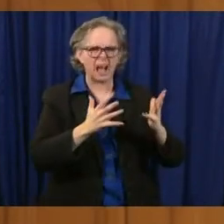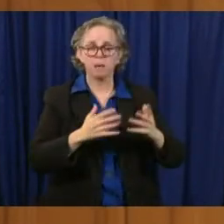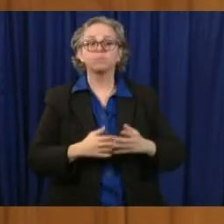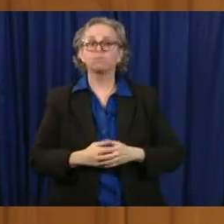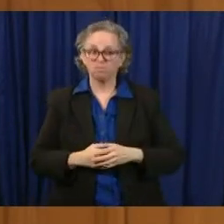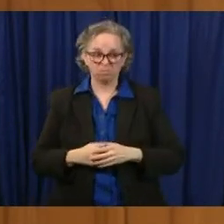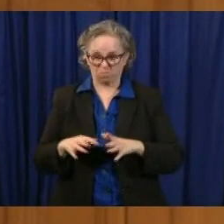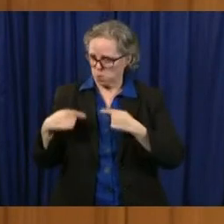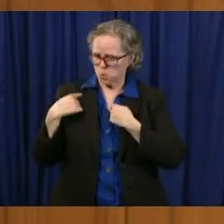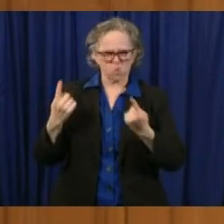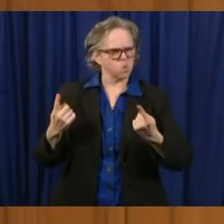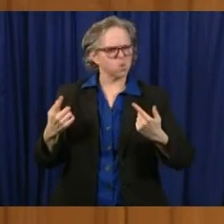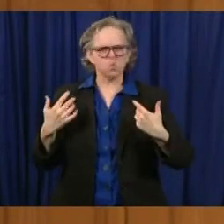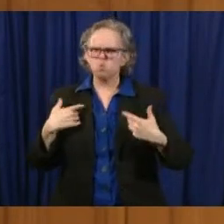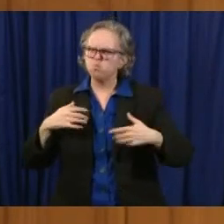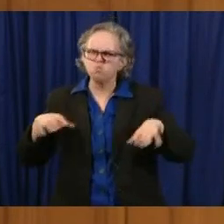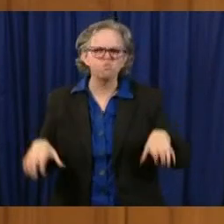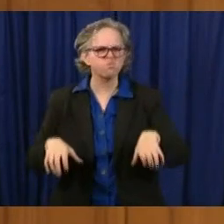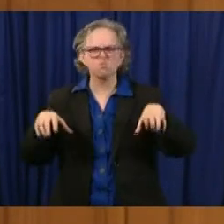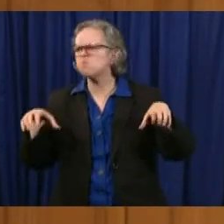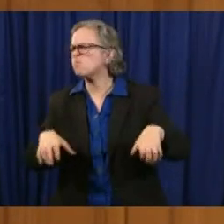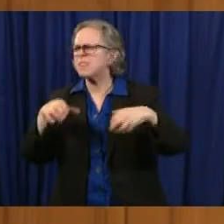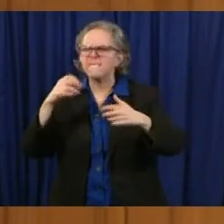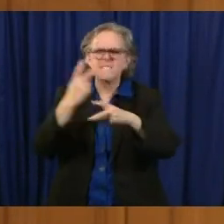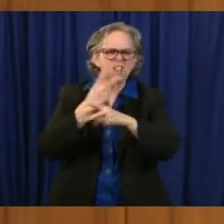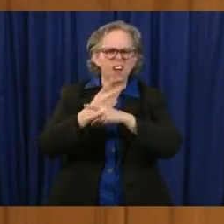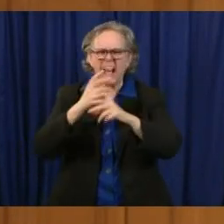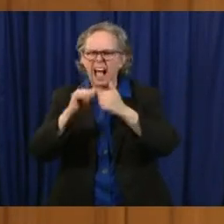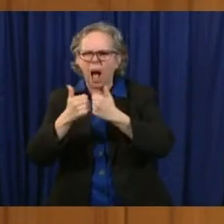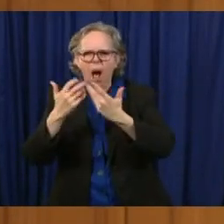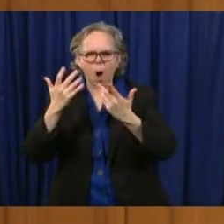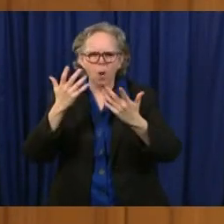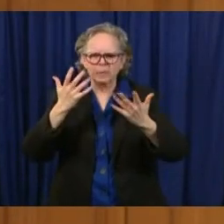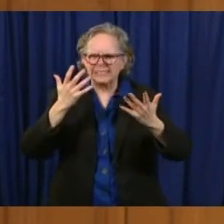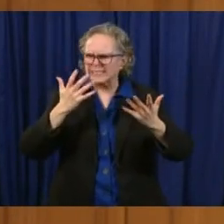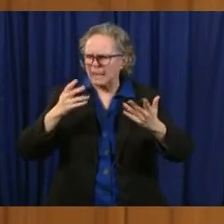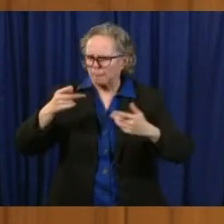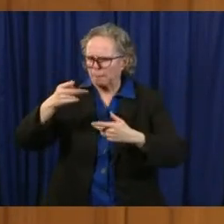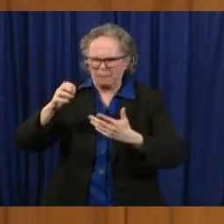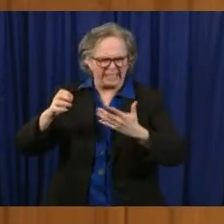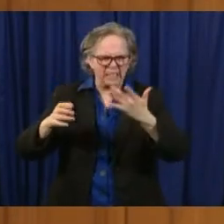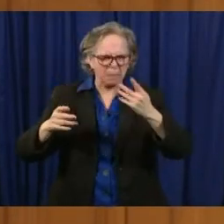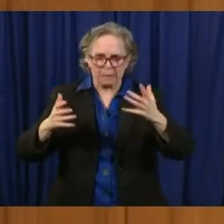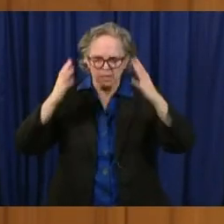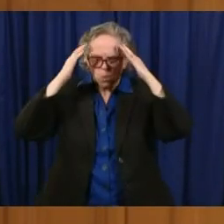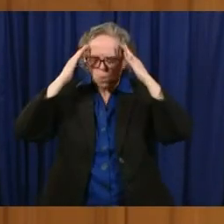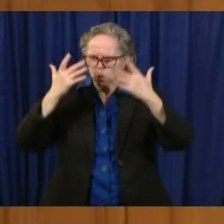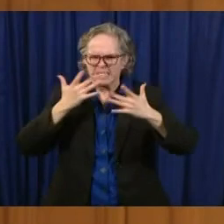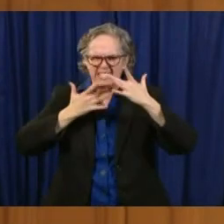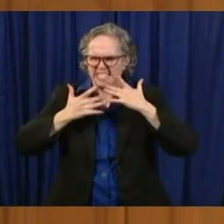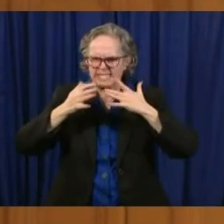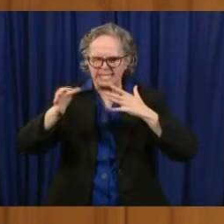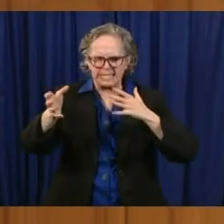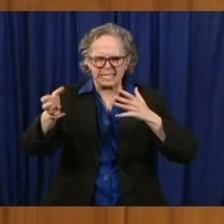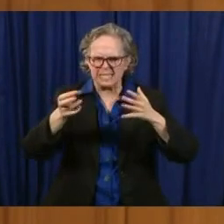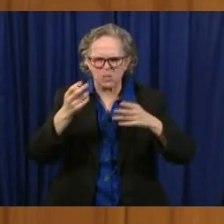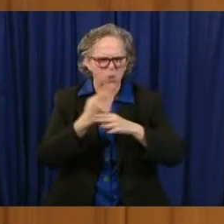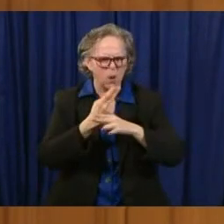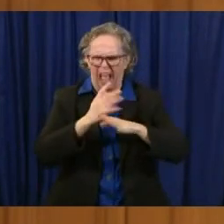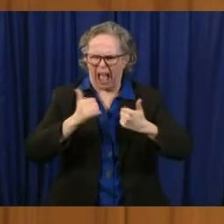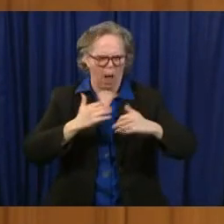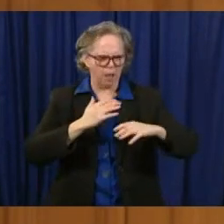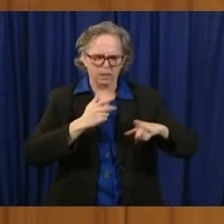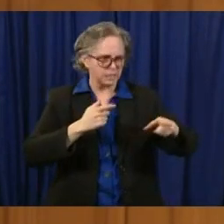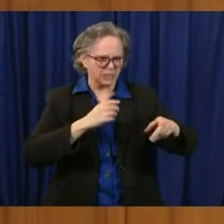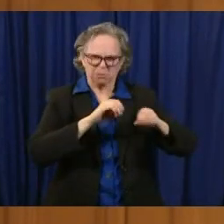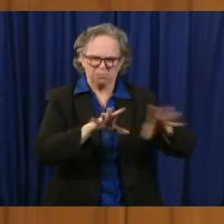make use of scarce PPE, how to keep that from spreading in your facility. But we know these will be our hot spots. And as we move